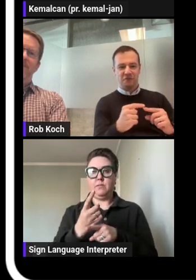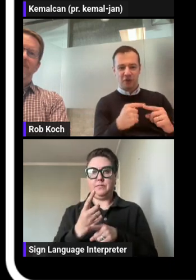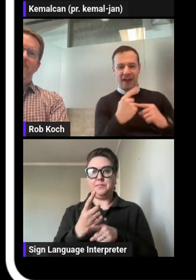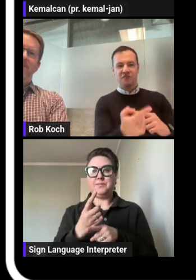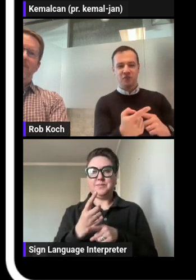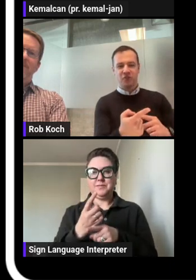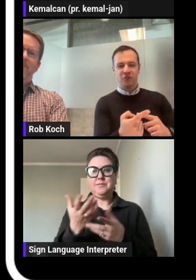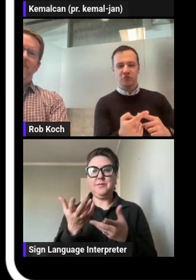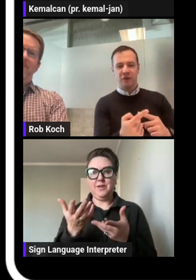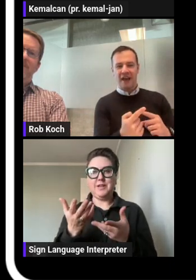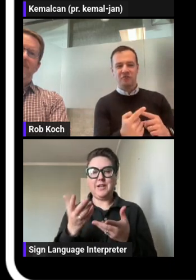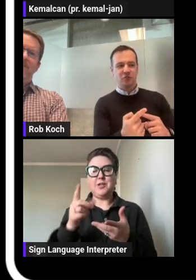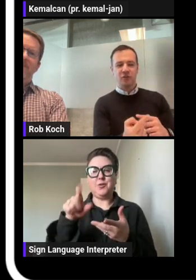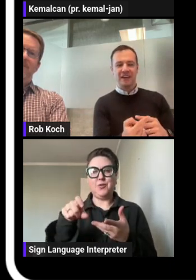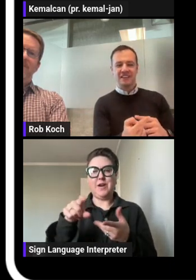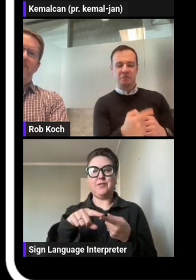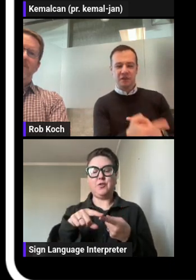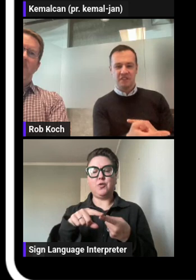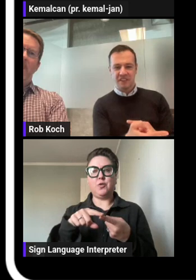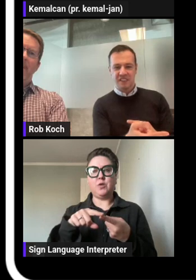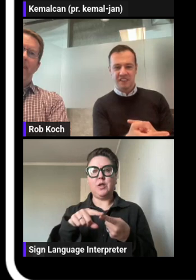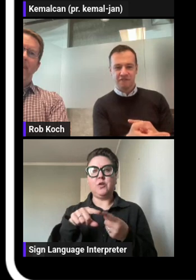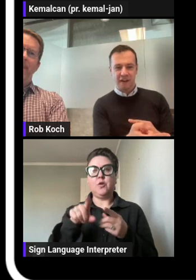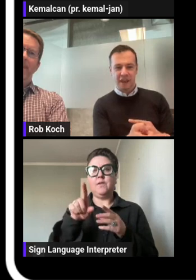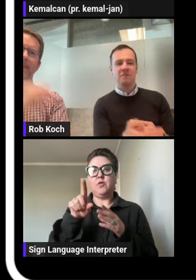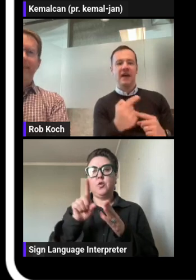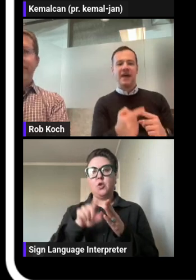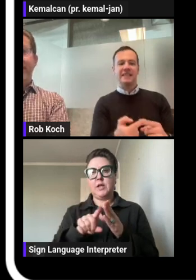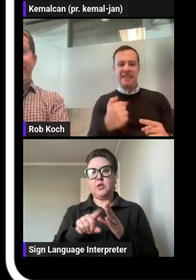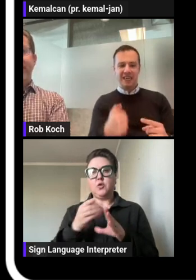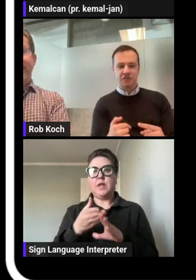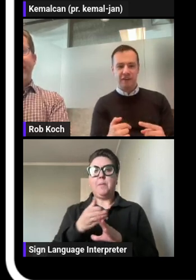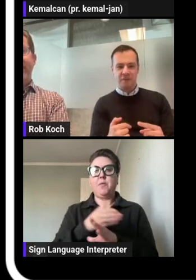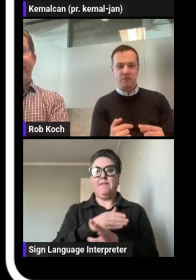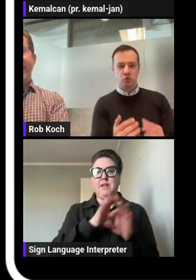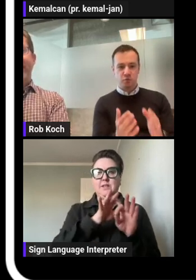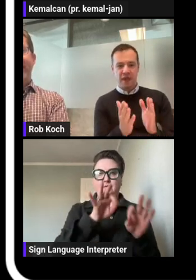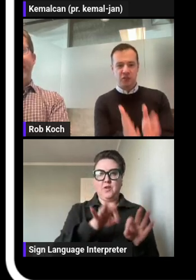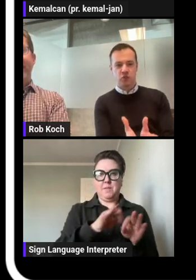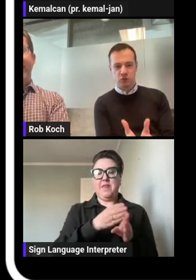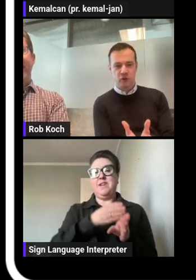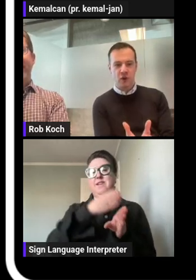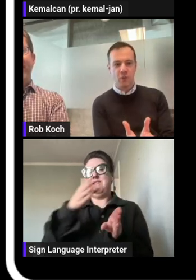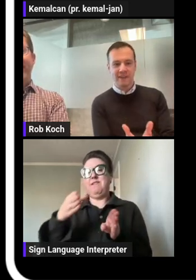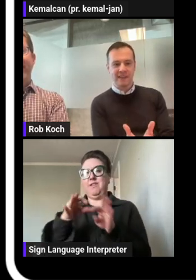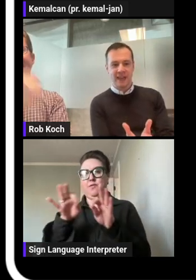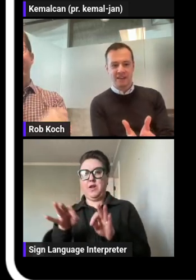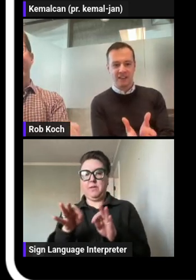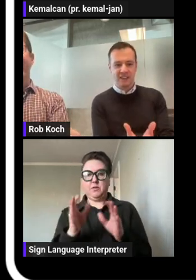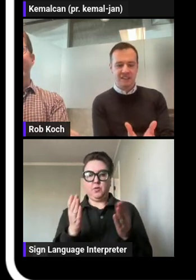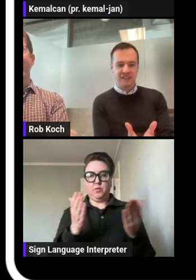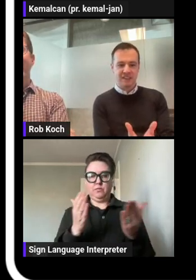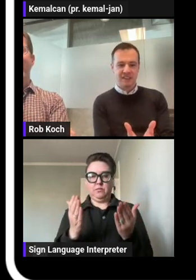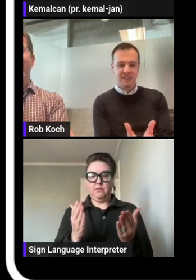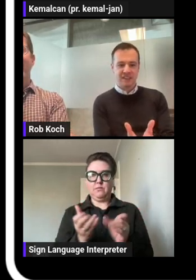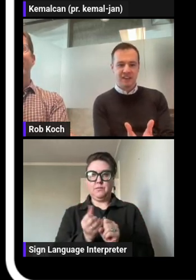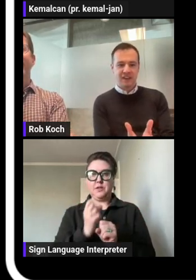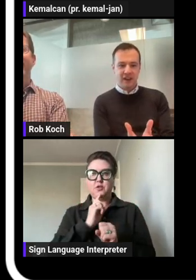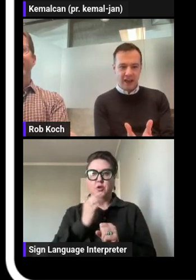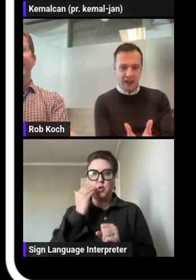Like you have to look at the previous frame and next frame to make sure what letter it